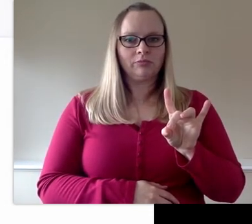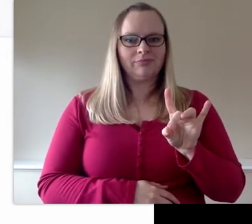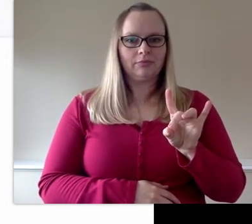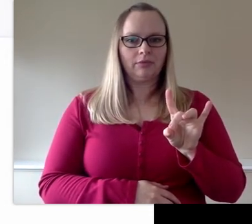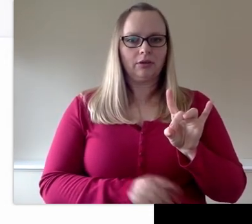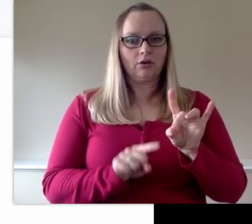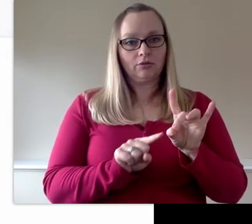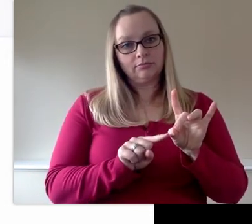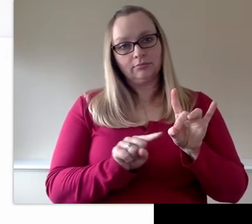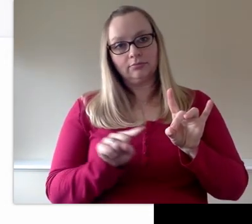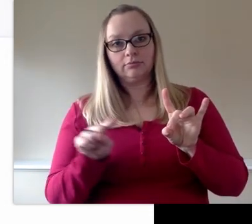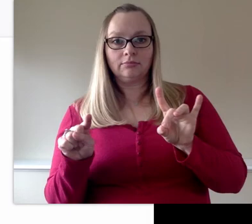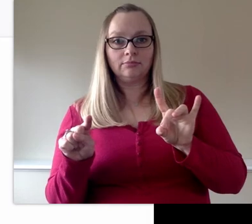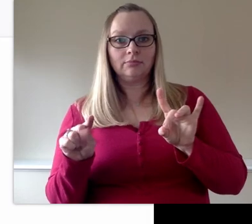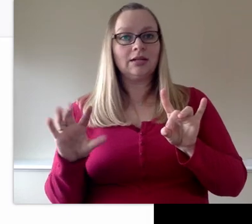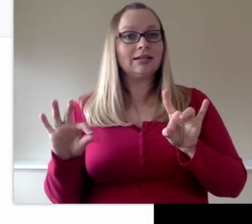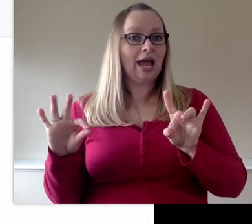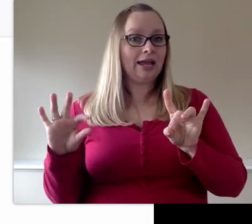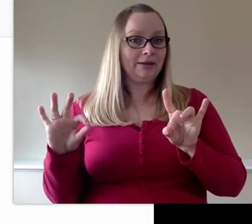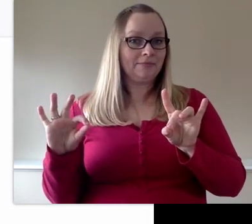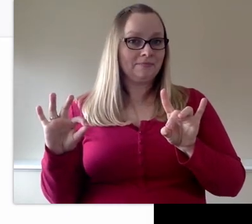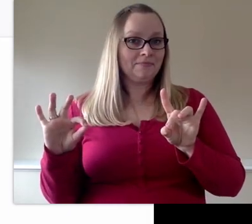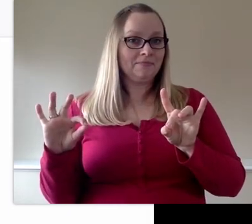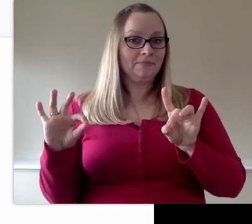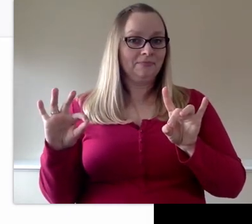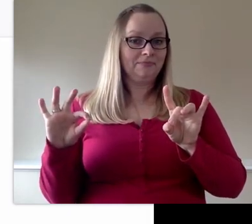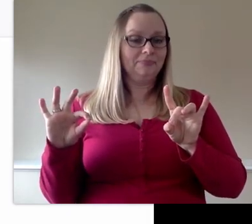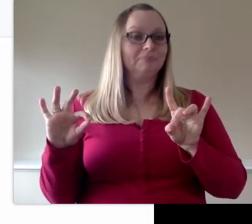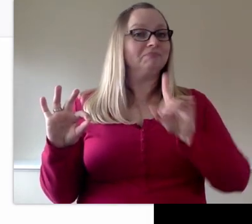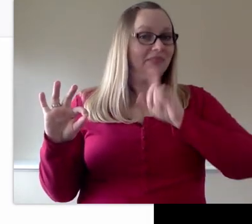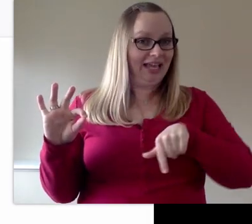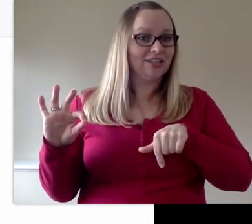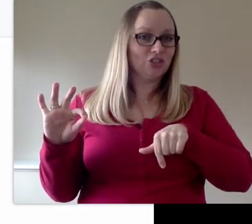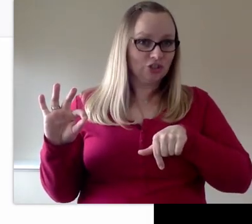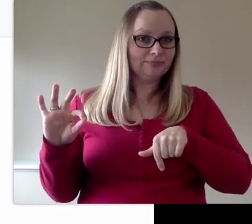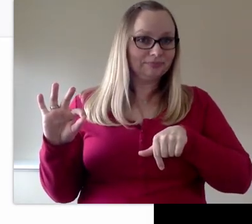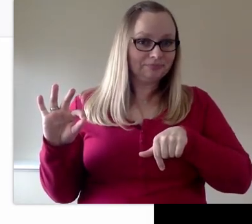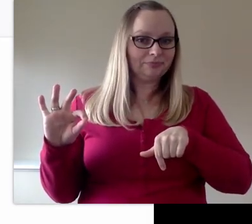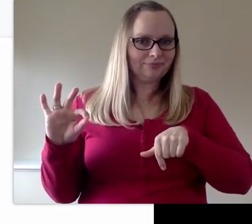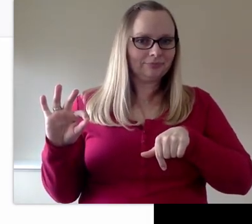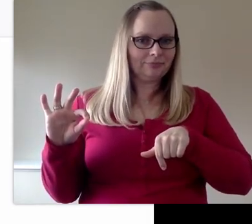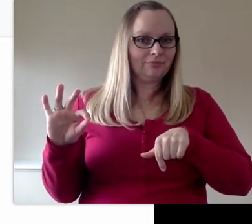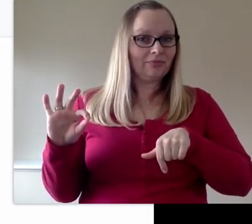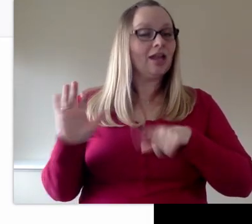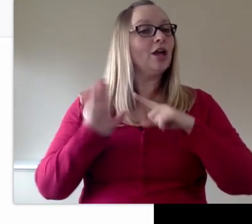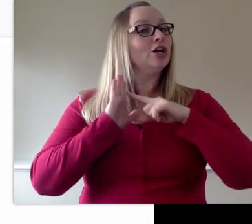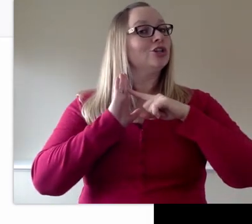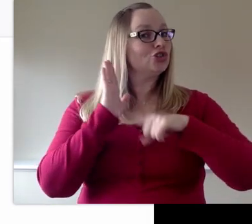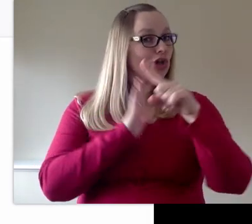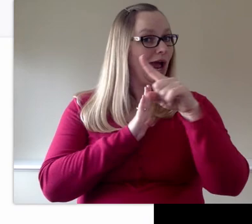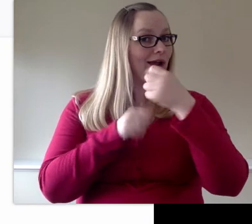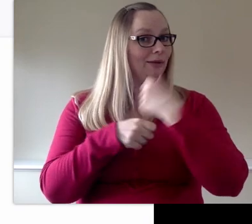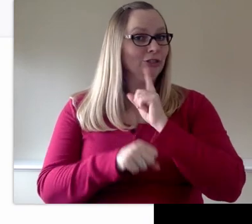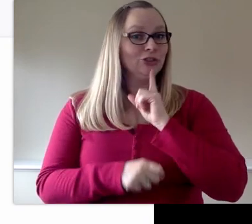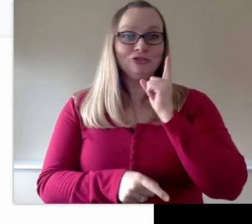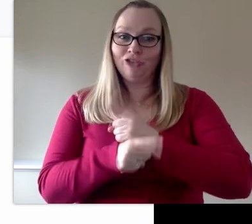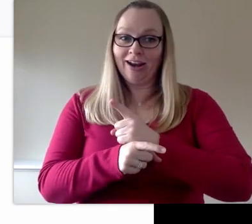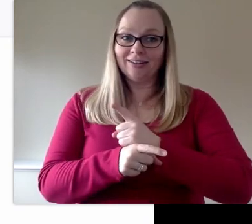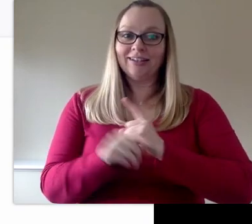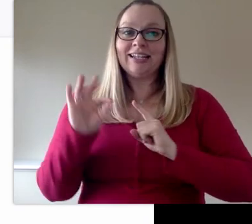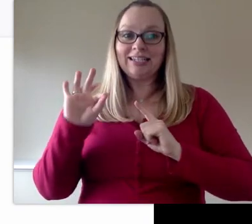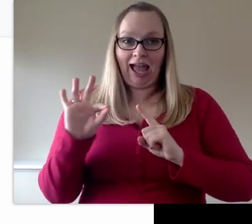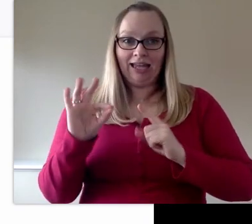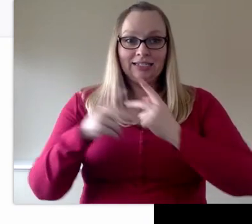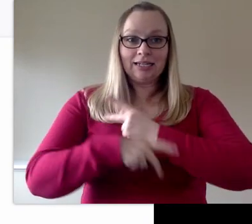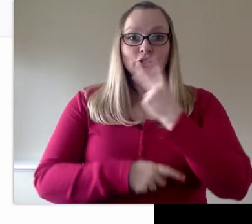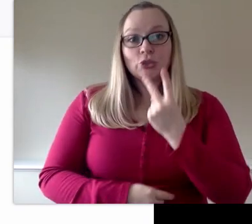Then I'm going to go across and I find the number 9. That is my answer. Here I'm going to check my work. 9